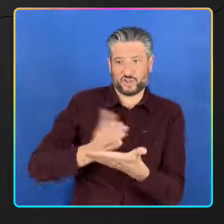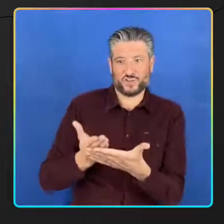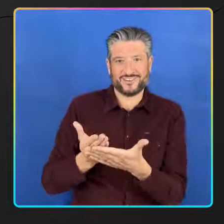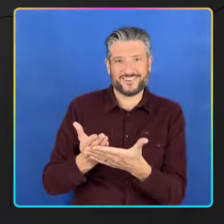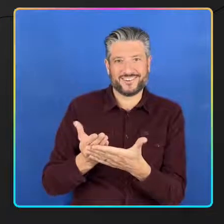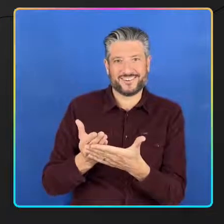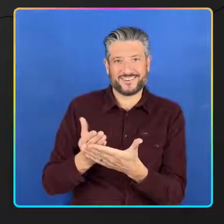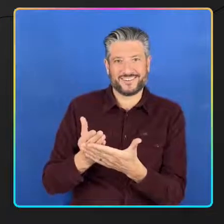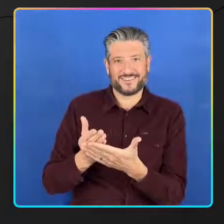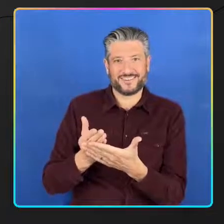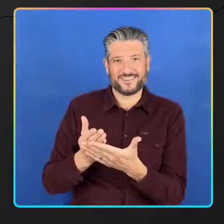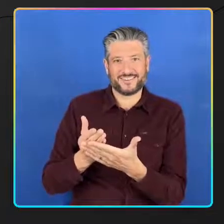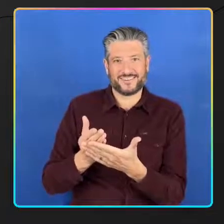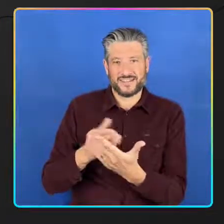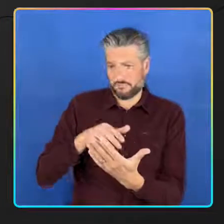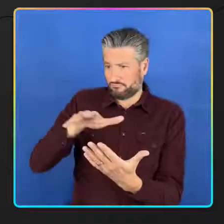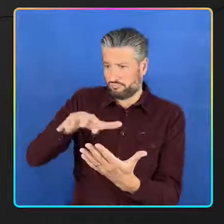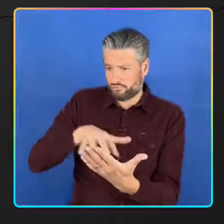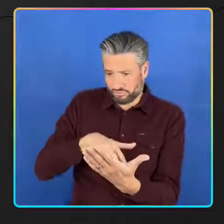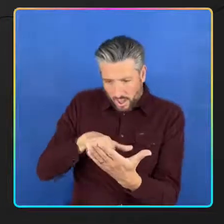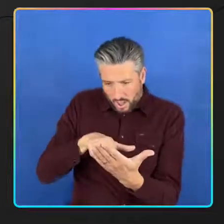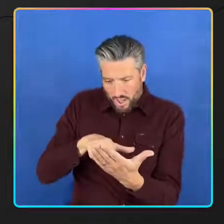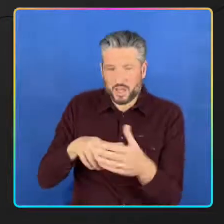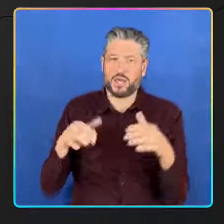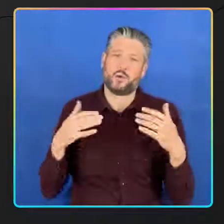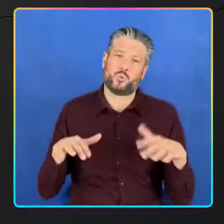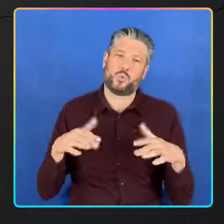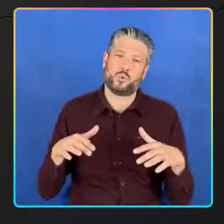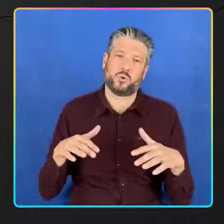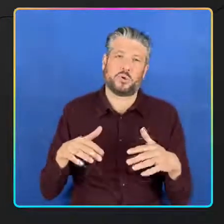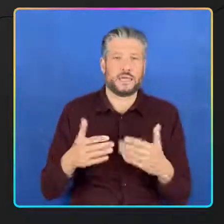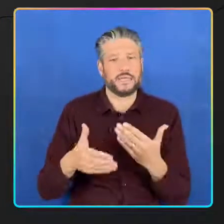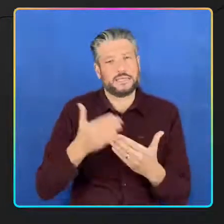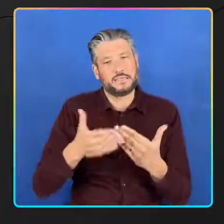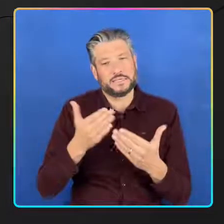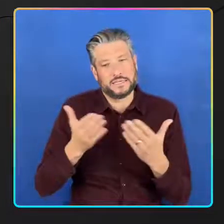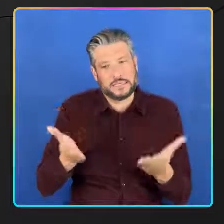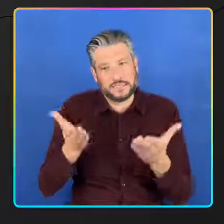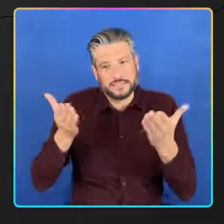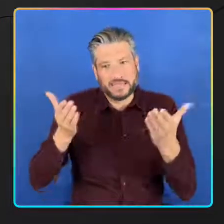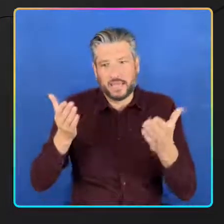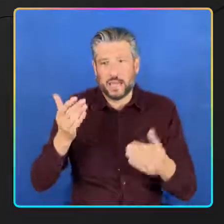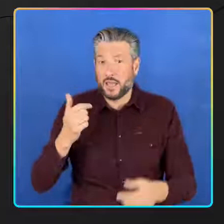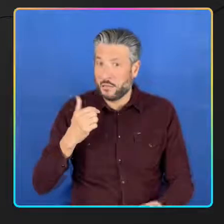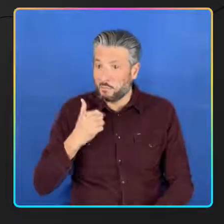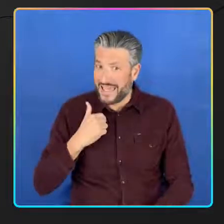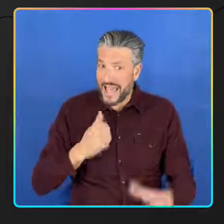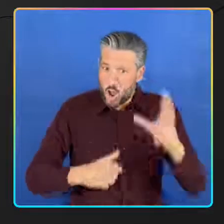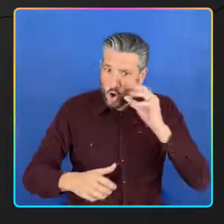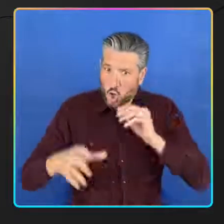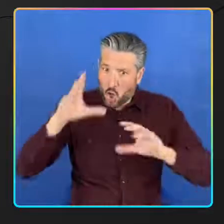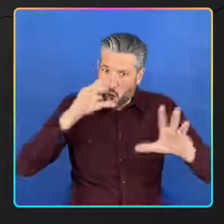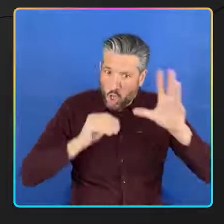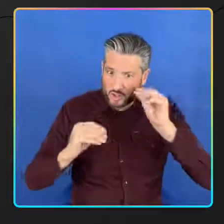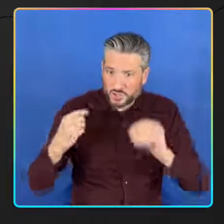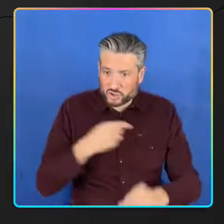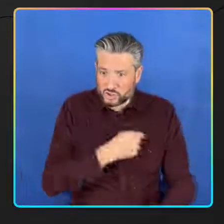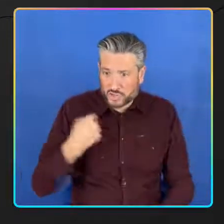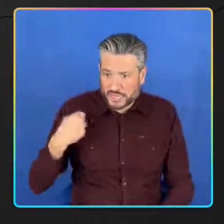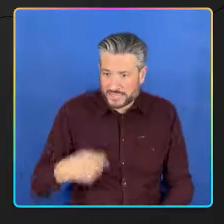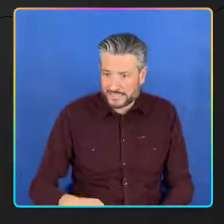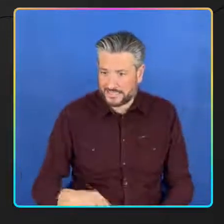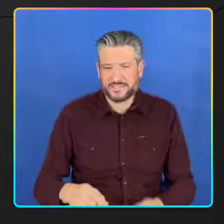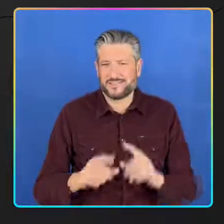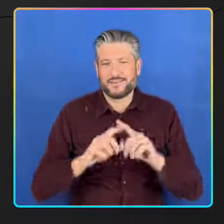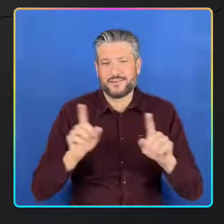oh, wow, that was way easier than learning Chinese, right? And so I pulled the phone and I just spoke back, and I showed